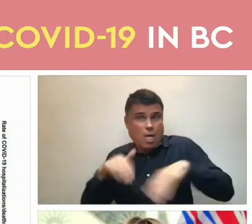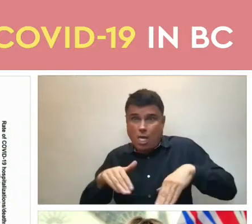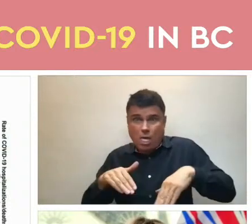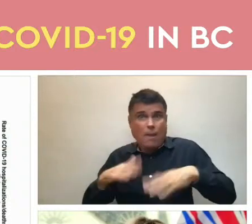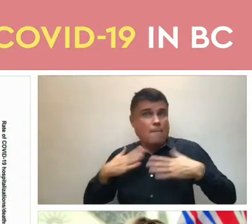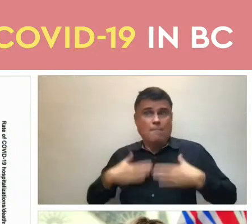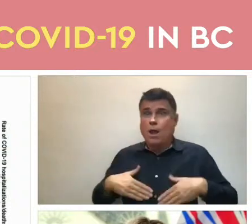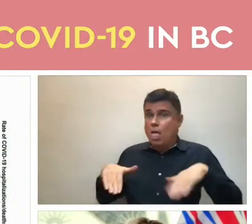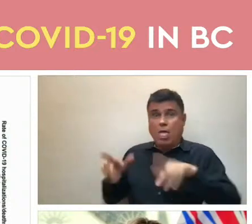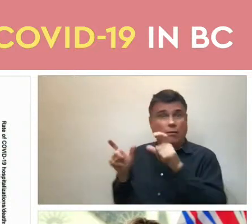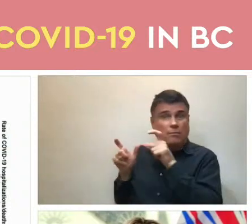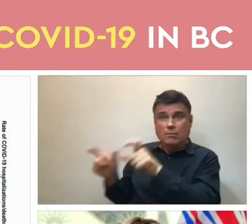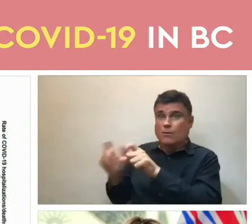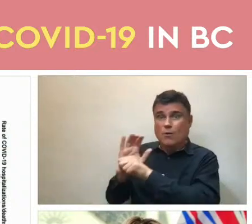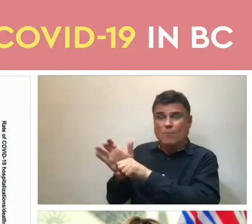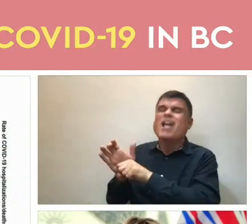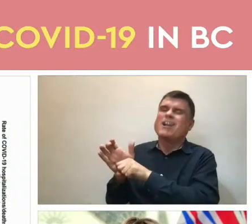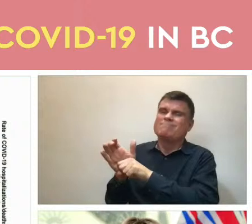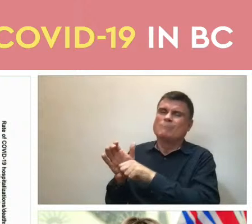higher rate of